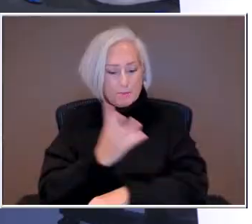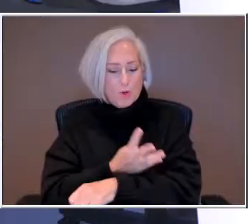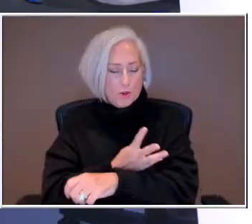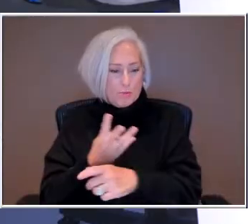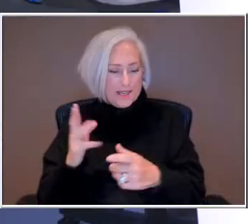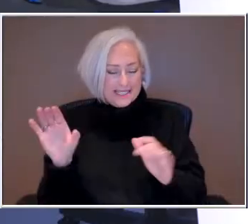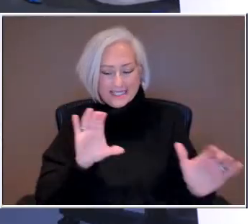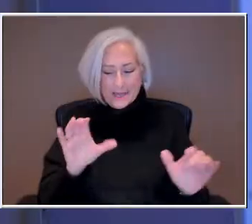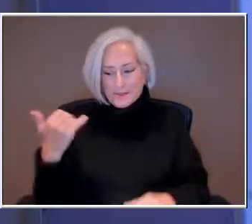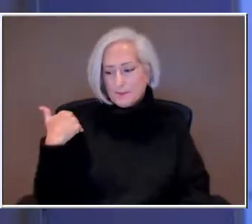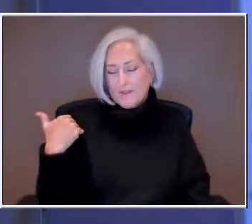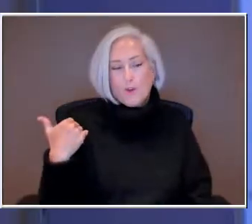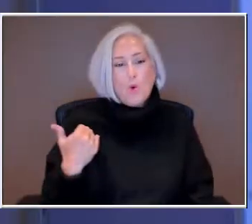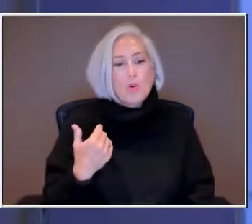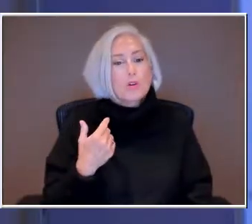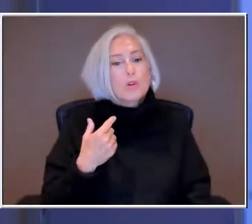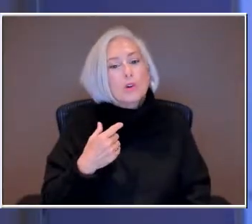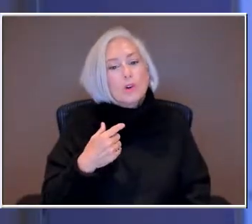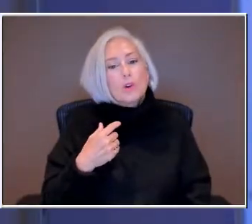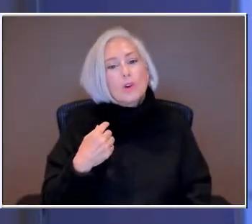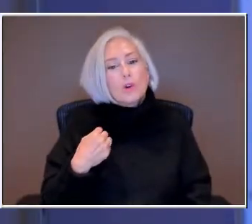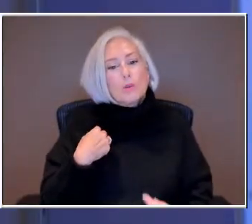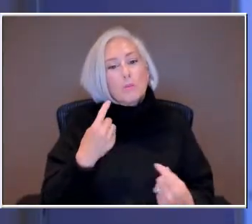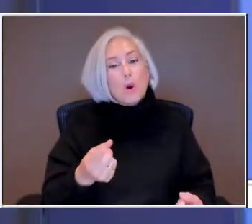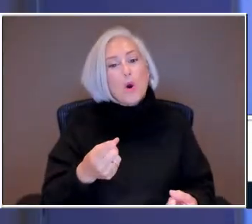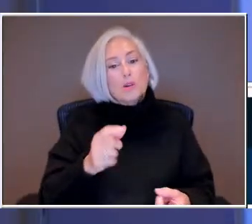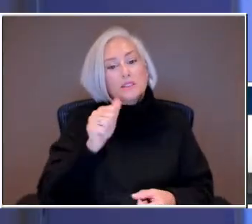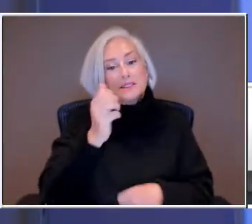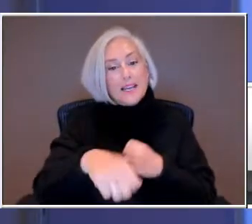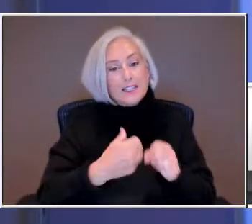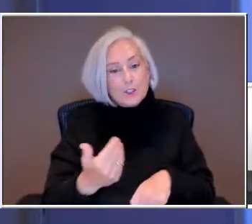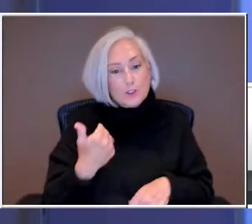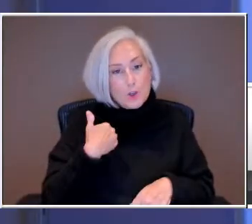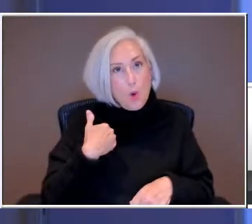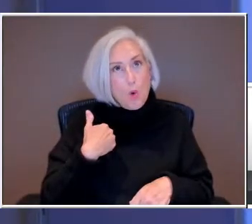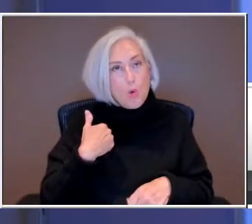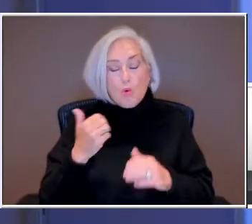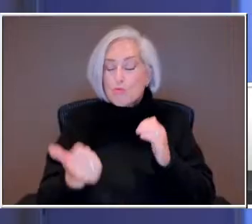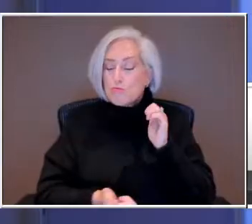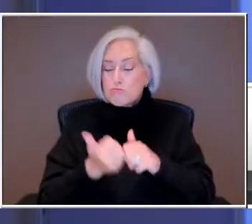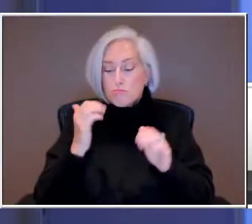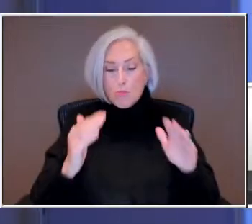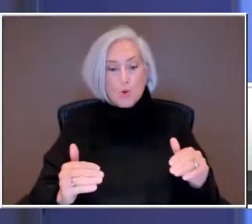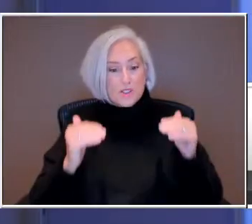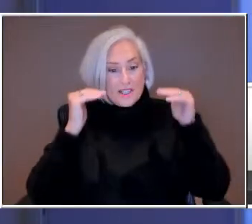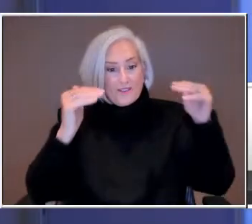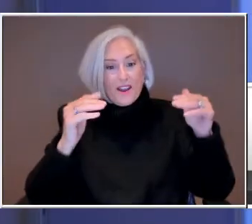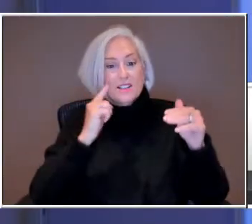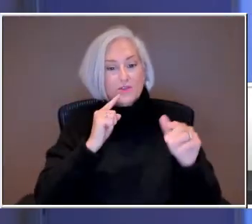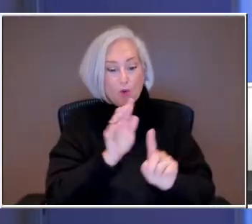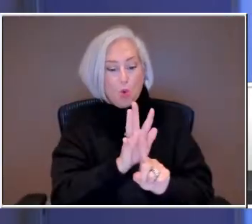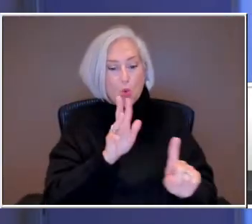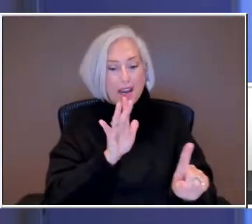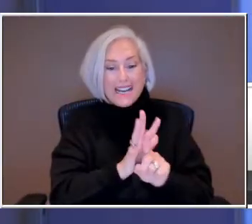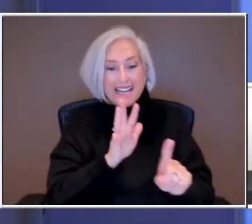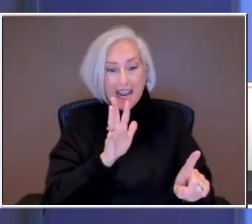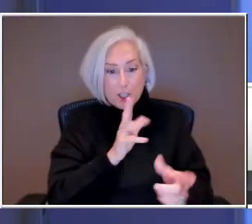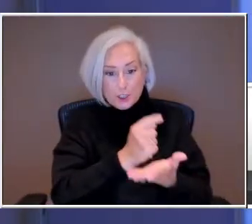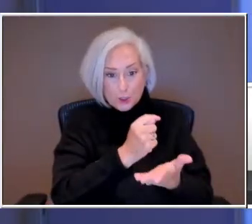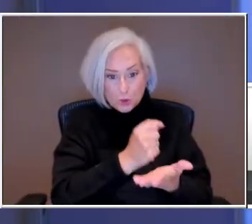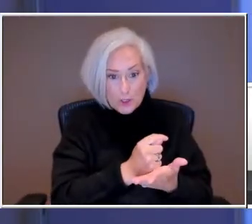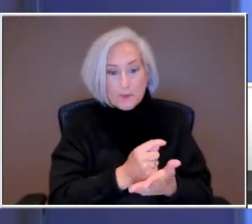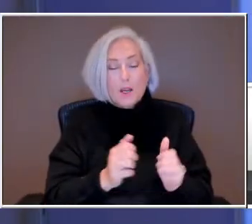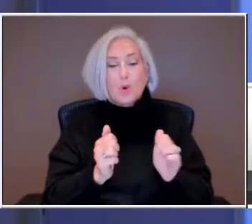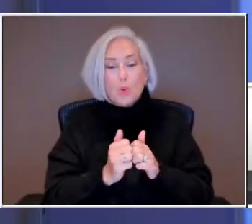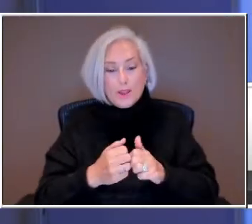decade ago? Yeah, I think the biggest advance in radiation treatment for folks like Jenny and folks who are diagnosed with metastatic cancer is